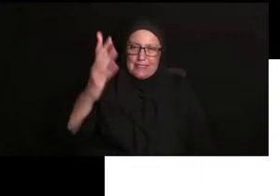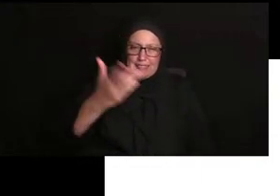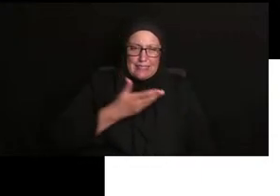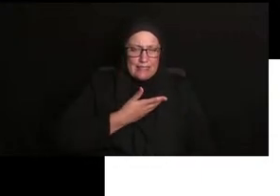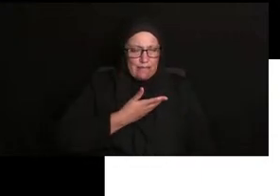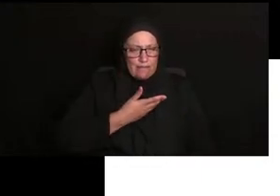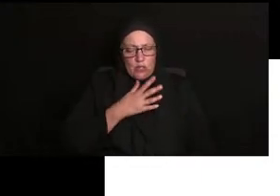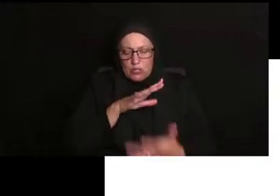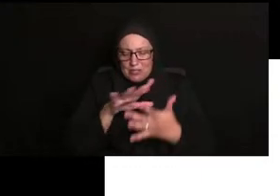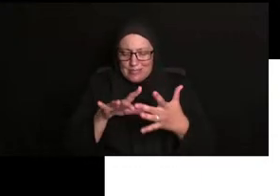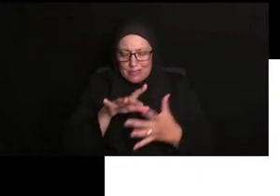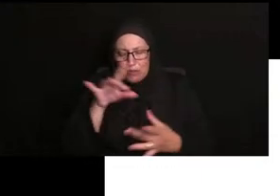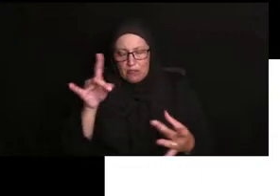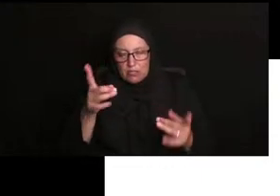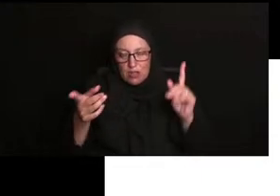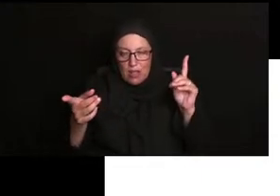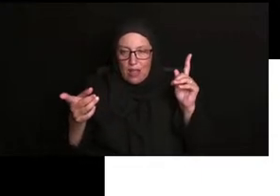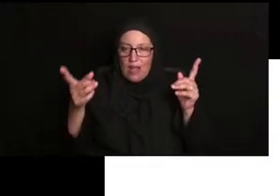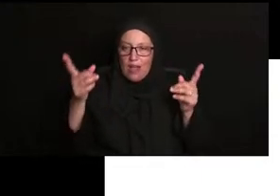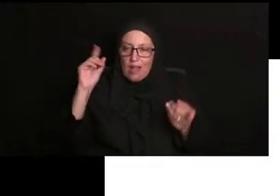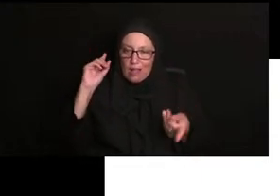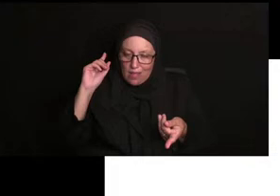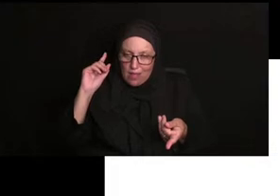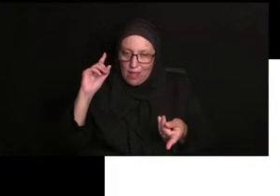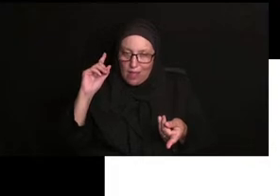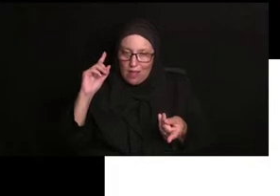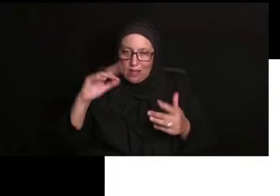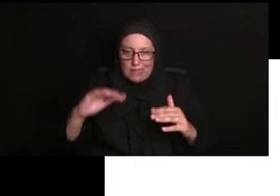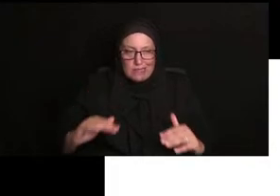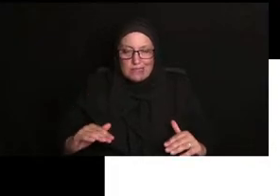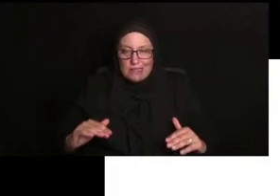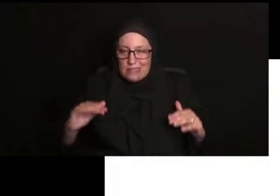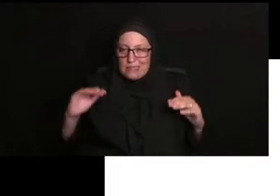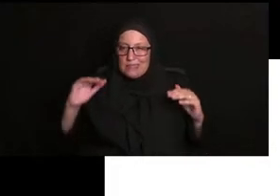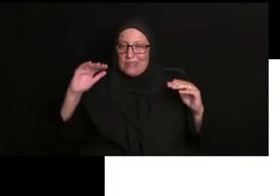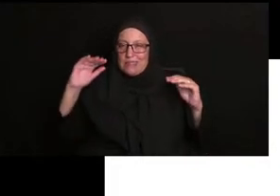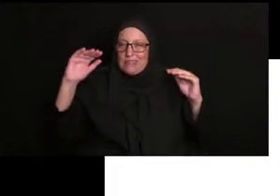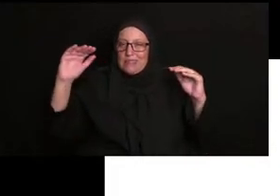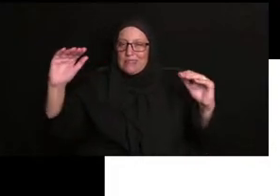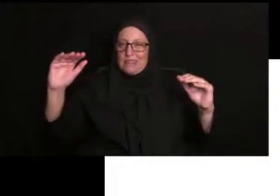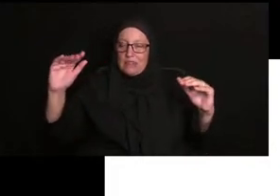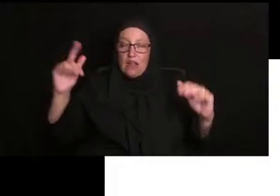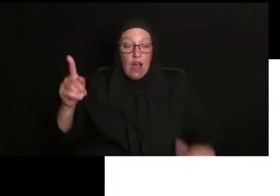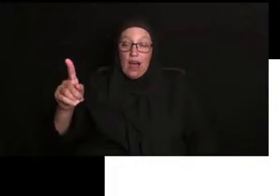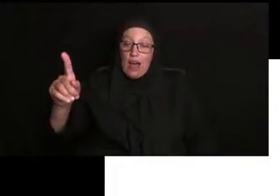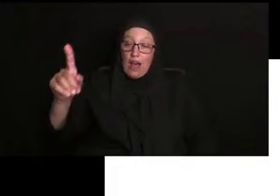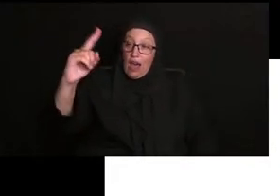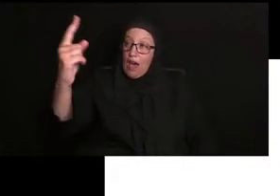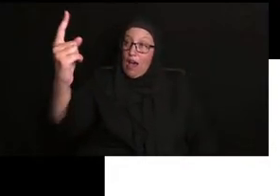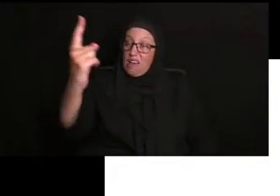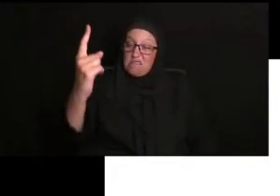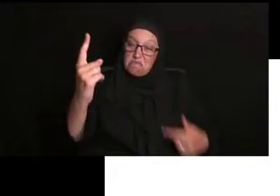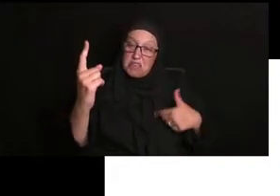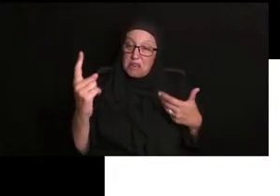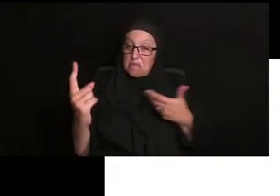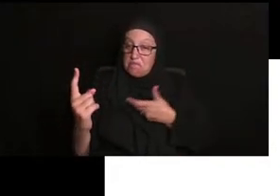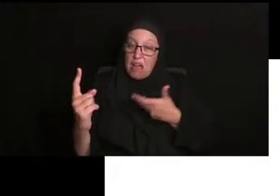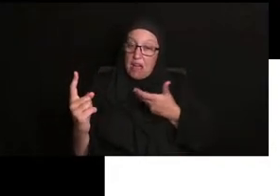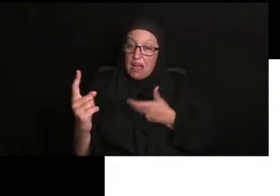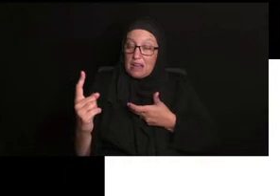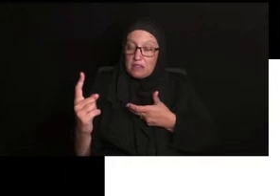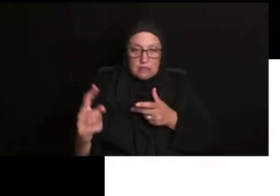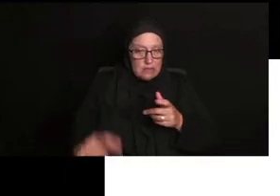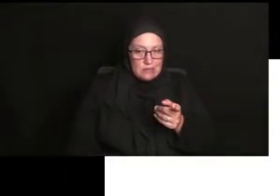and to raise our spiritual status. There's no such thing as pride in the presence of Allah subhanahu wa ta'ala.